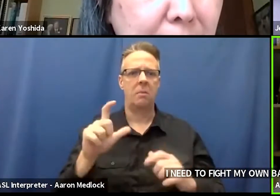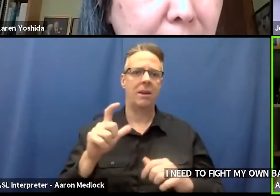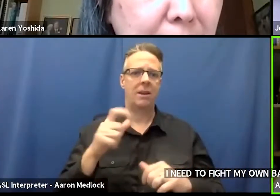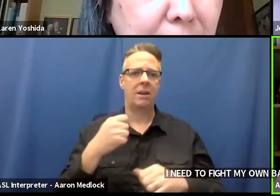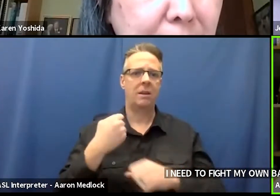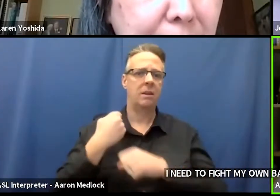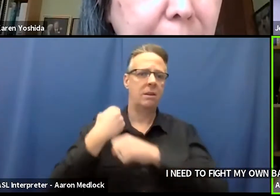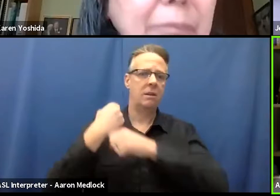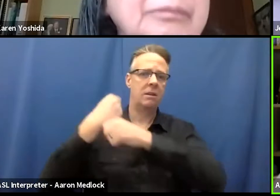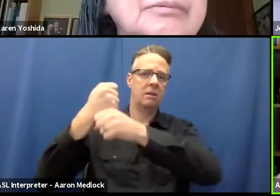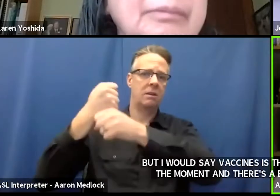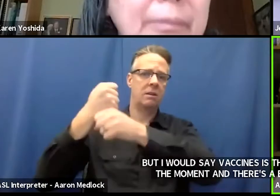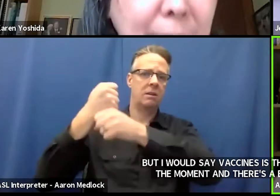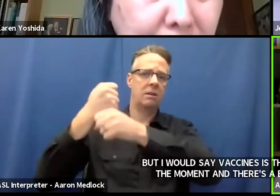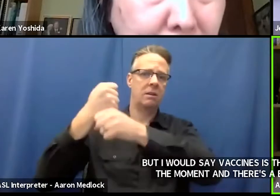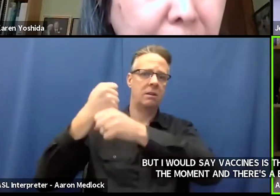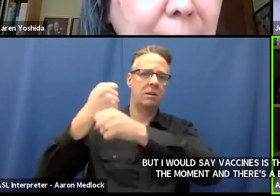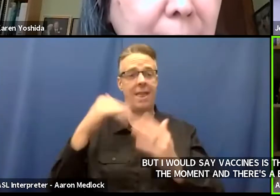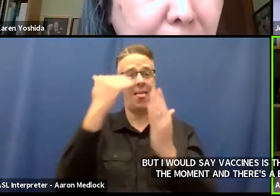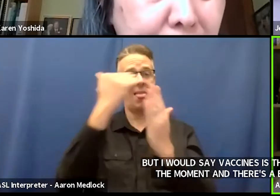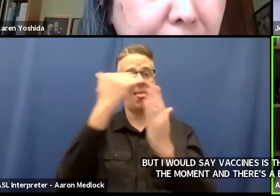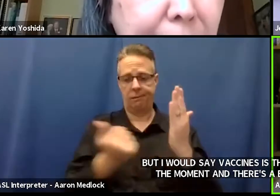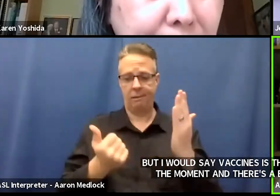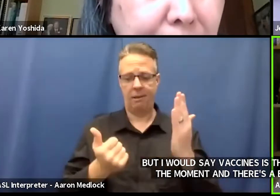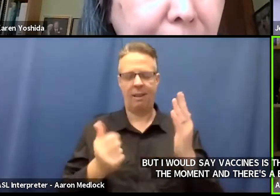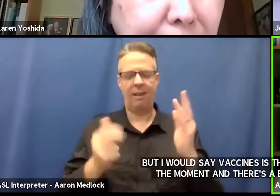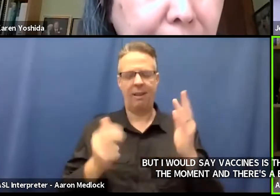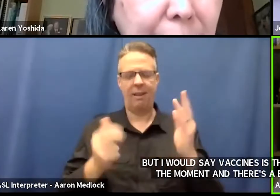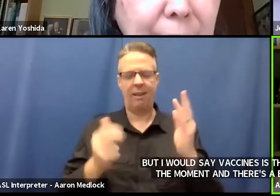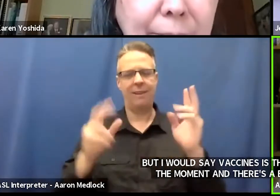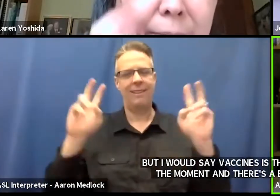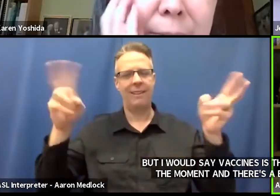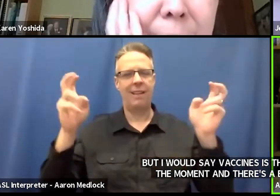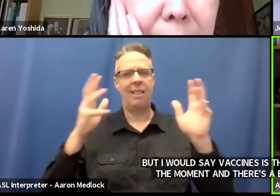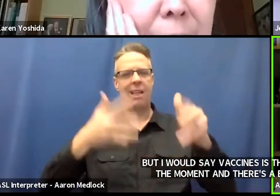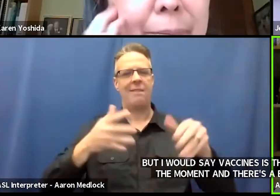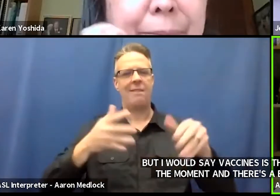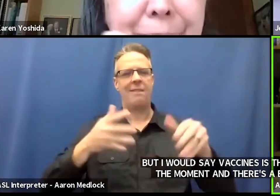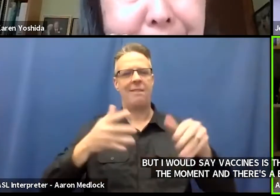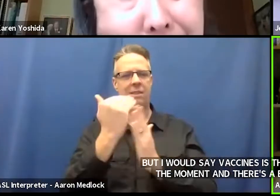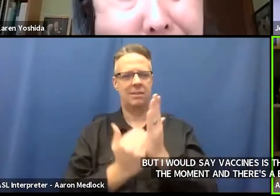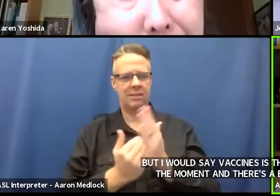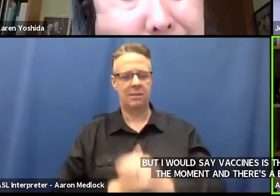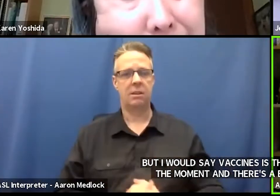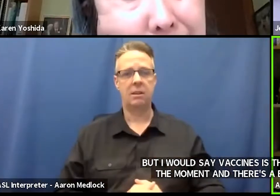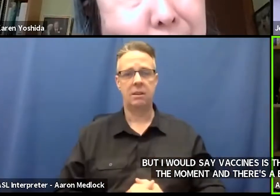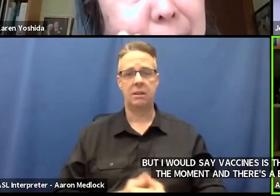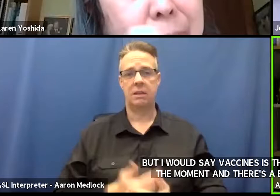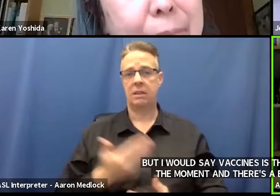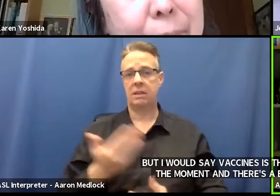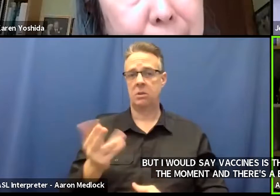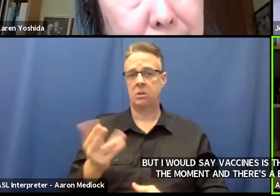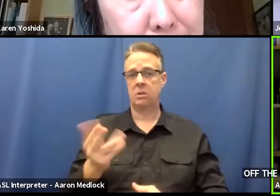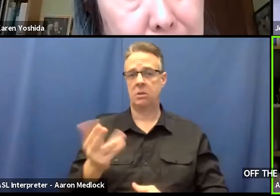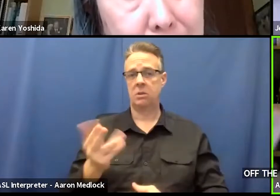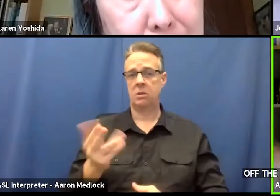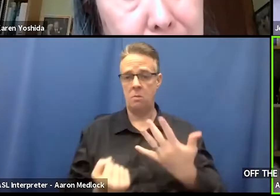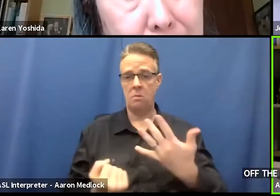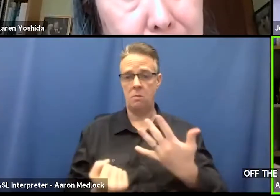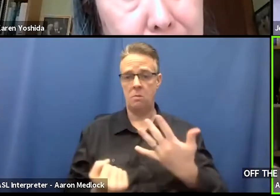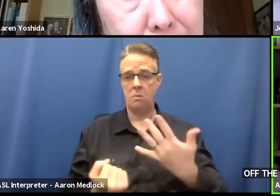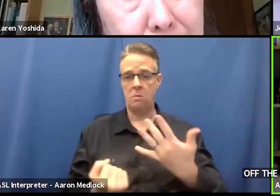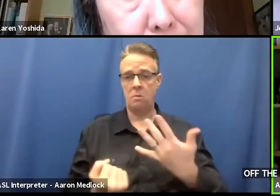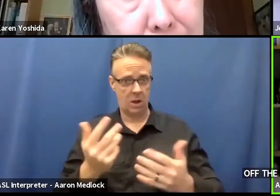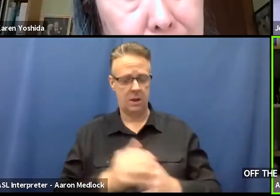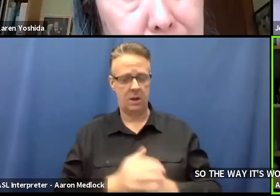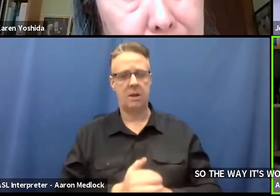the List. The way it's worked in the UK and the way we've had it prioritised is that people have been